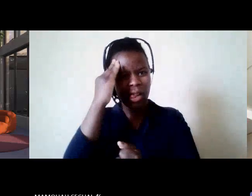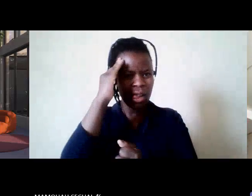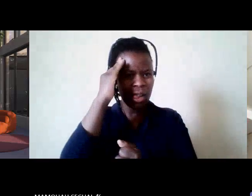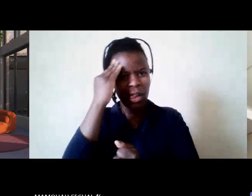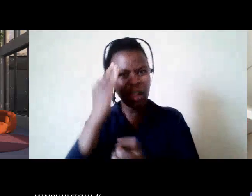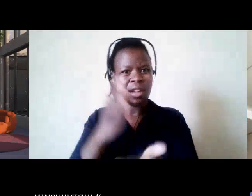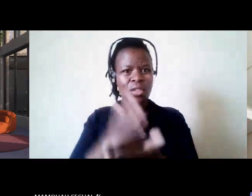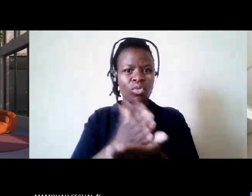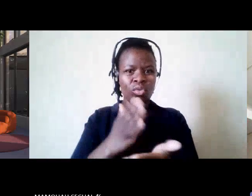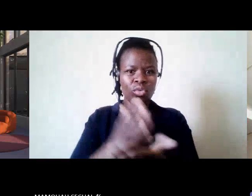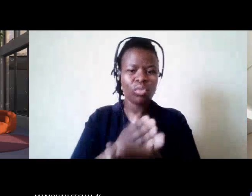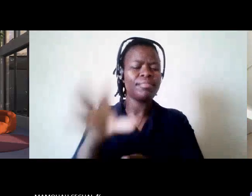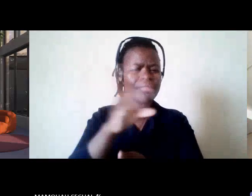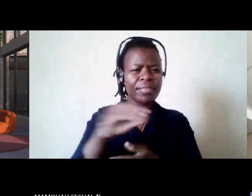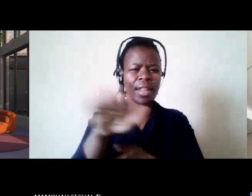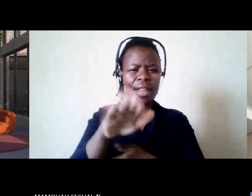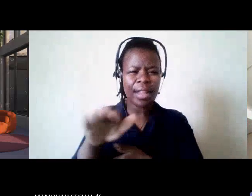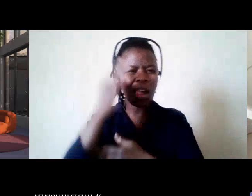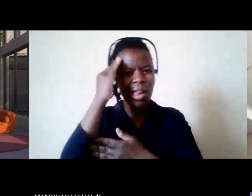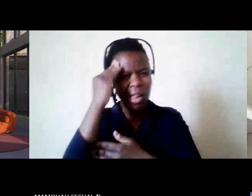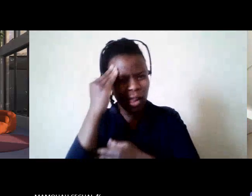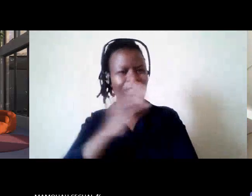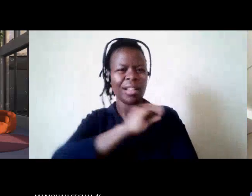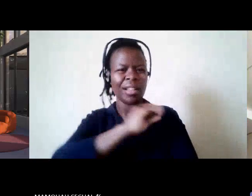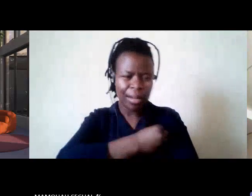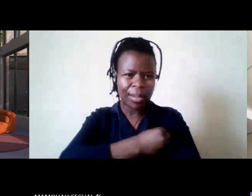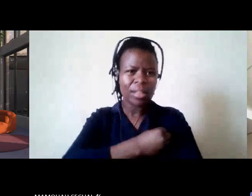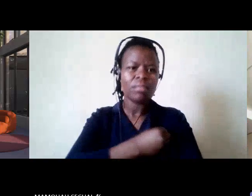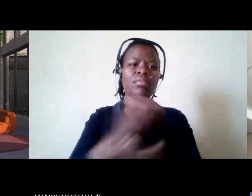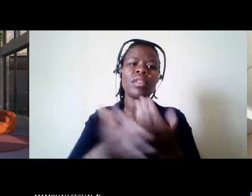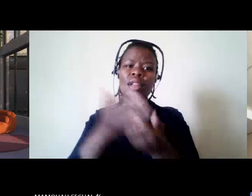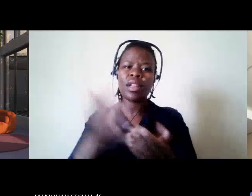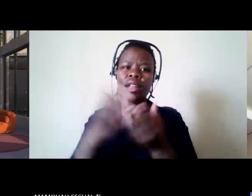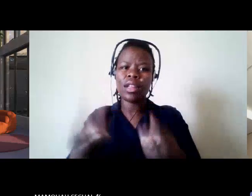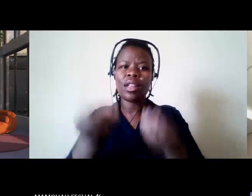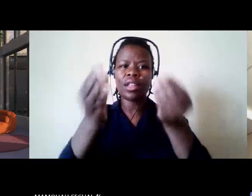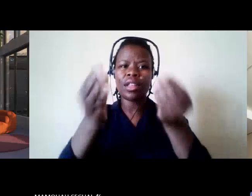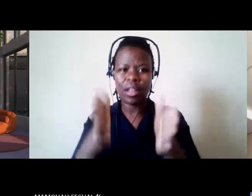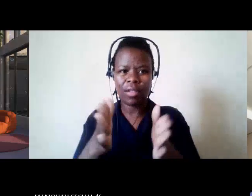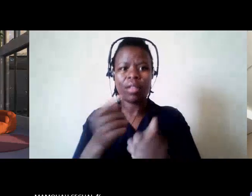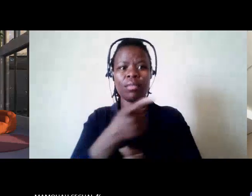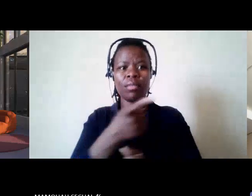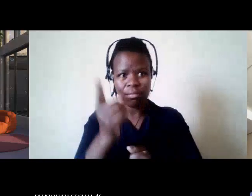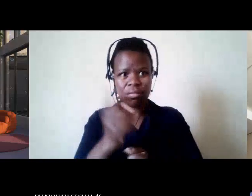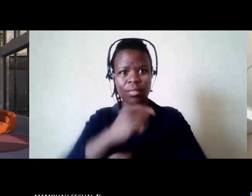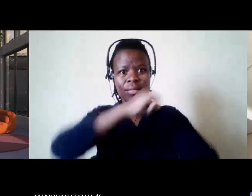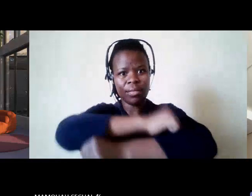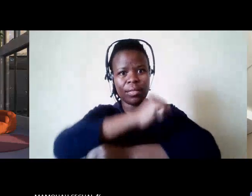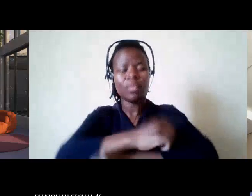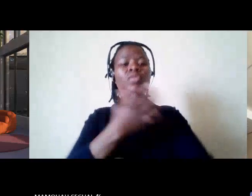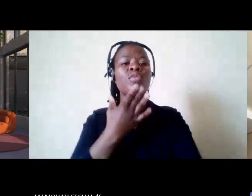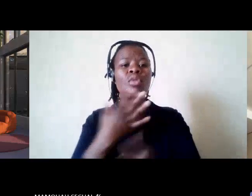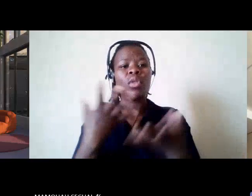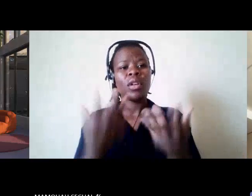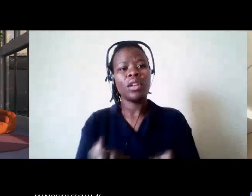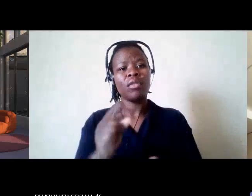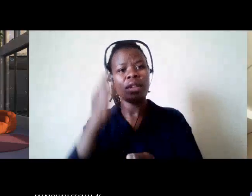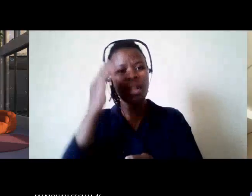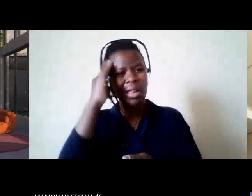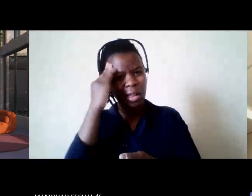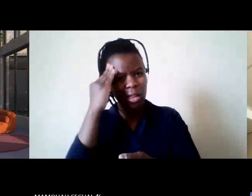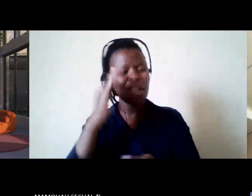intellectual disability, particularly caregivers of learners with severe to profound intellectual disability, and their experience of